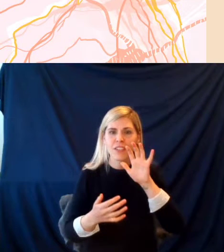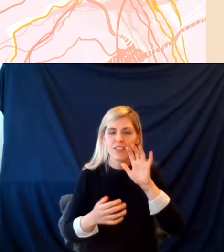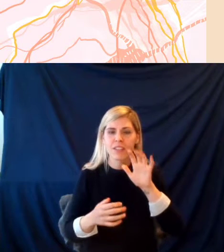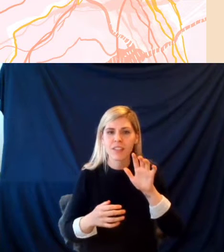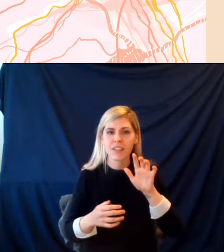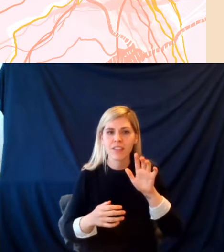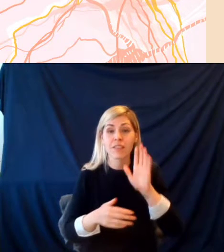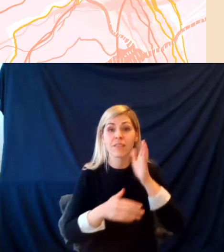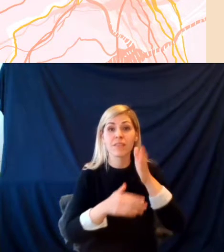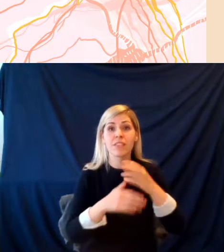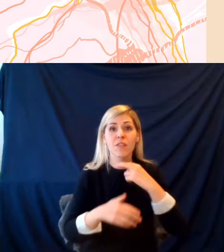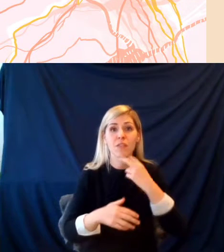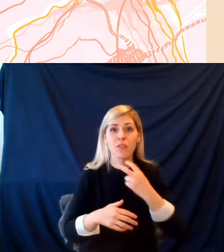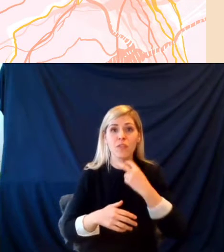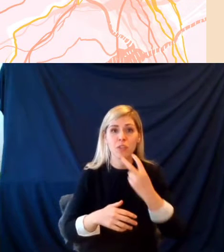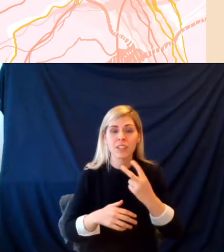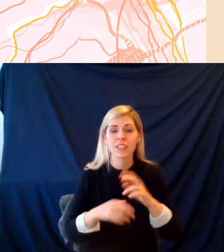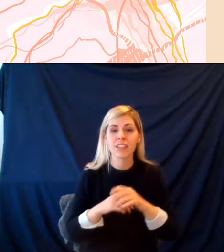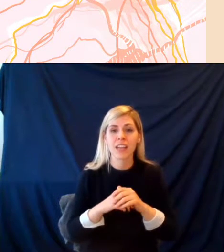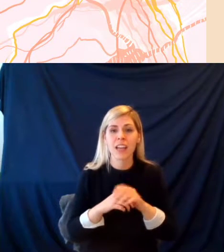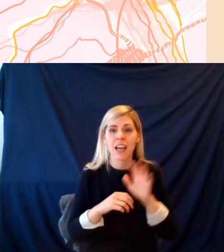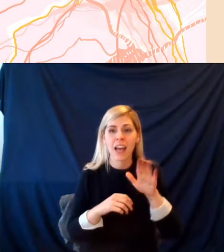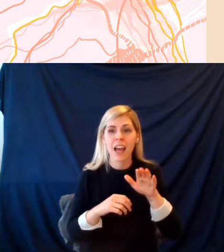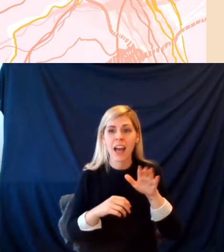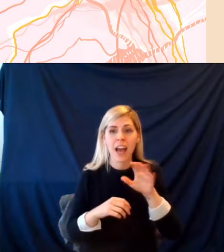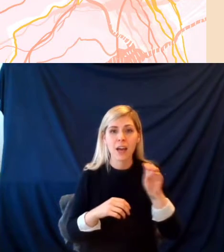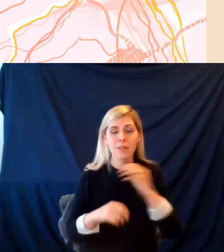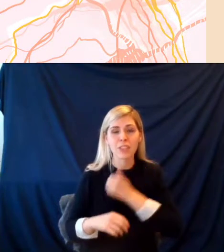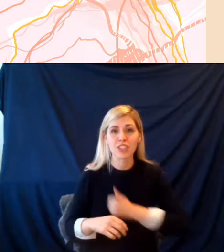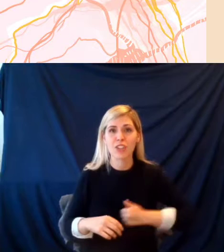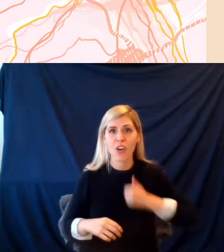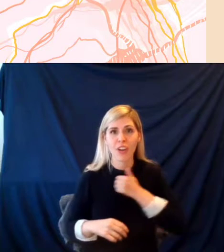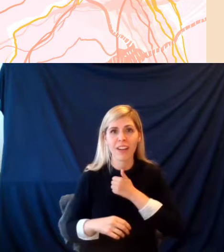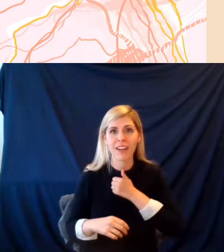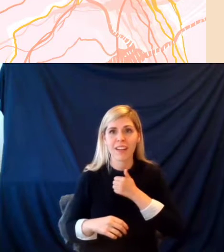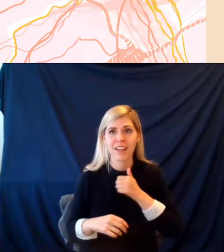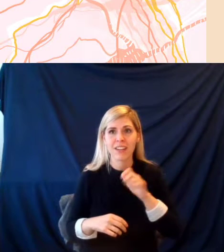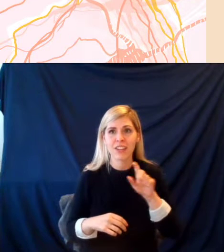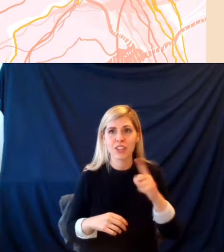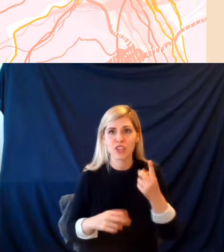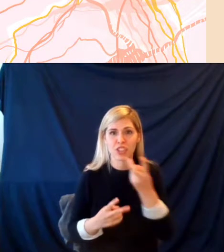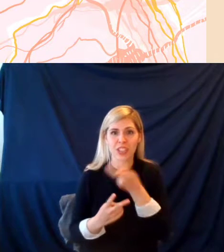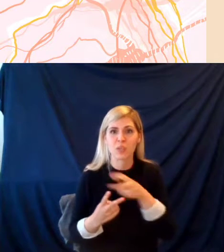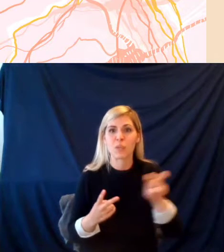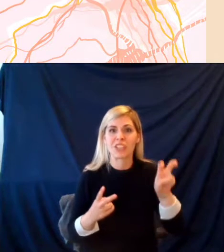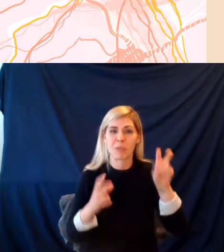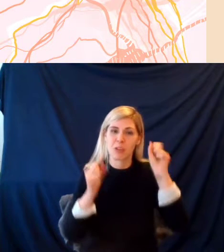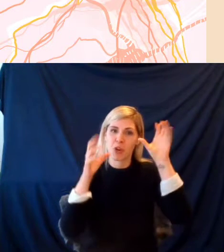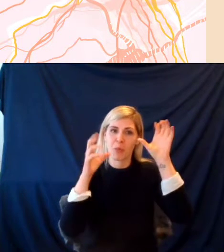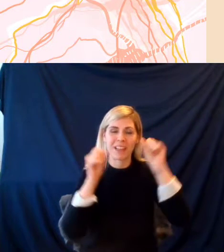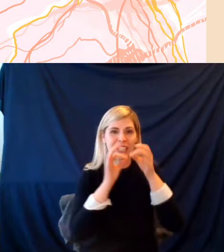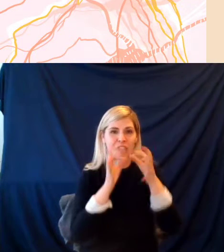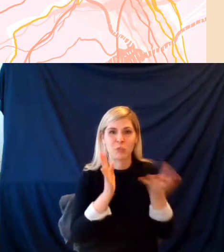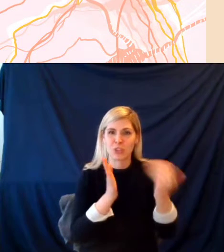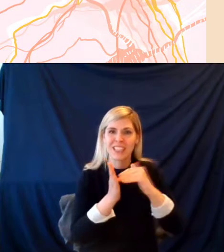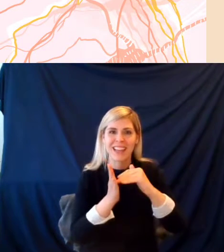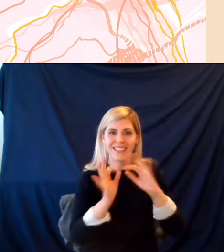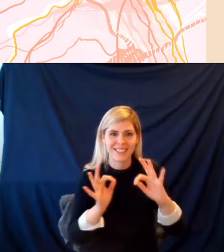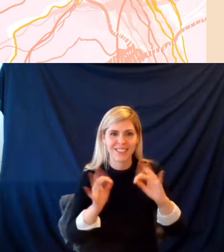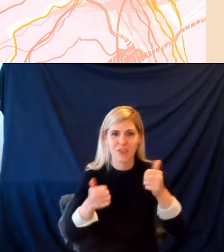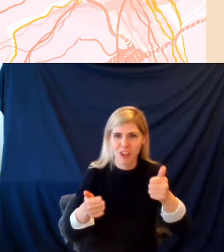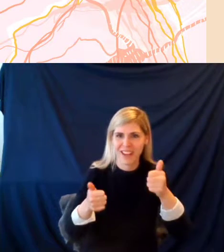And Hey, Nick. Oh, sorry. Sorry. Just switching between our amazing interpreters